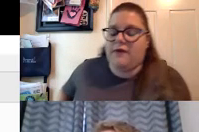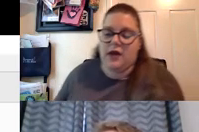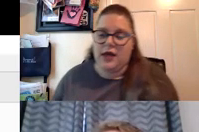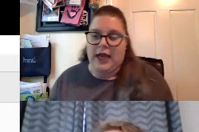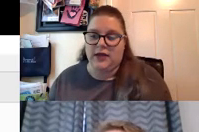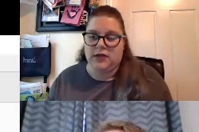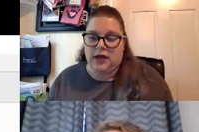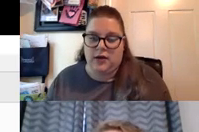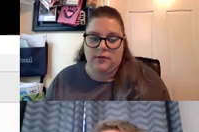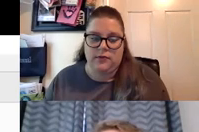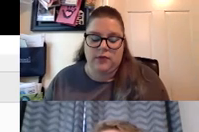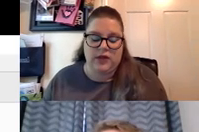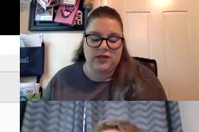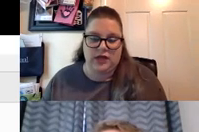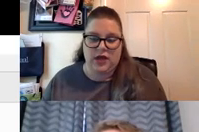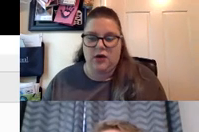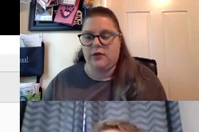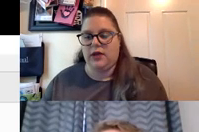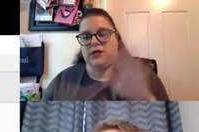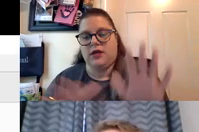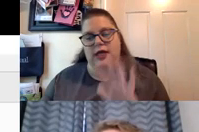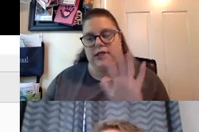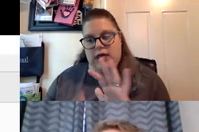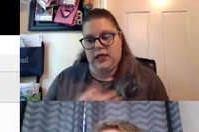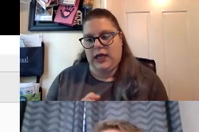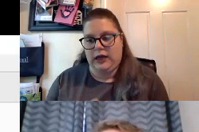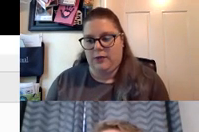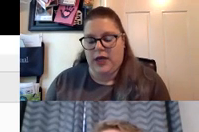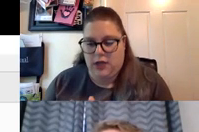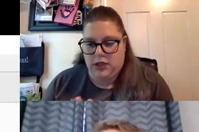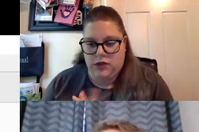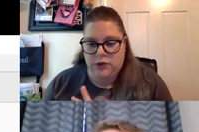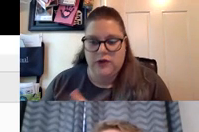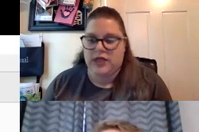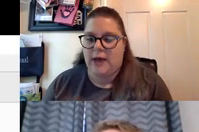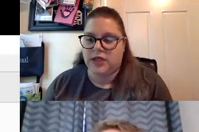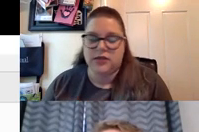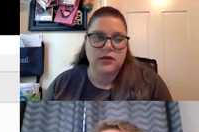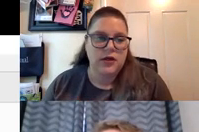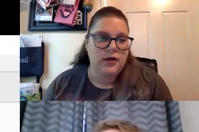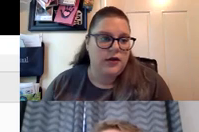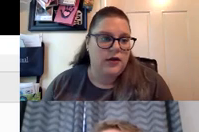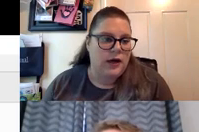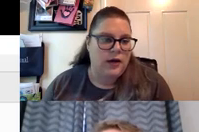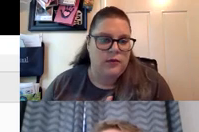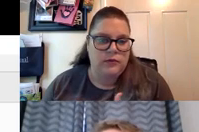Drive. And when this video is all said and done and I get it up on YouTube with closed captions.